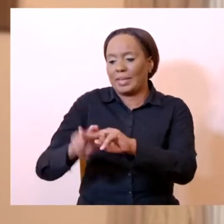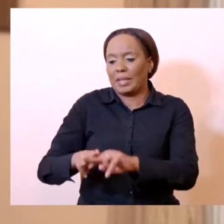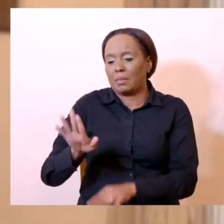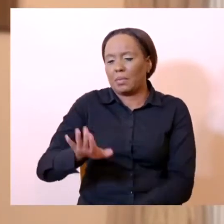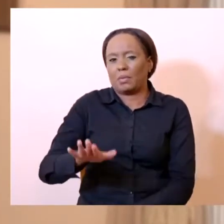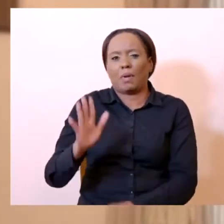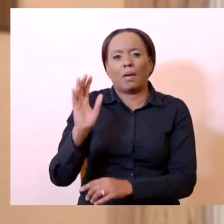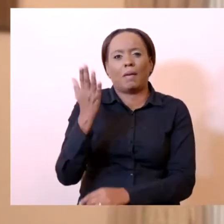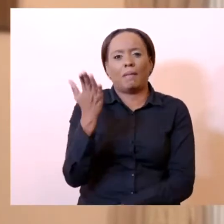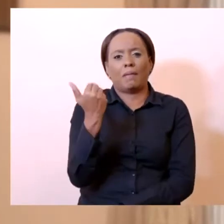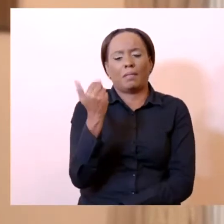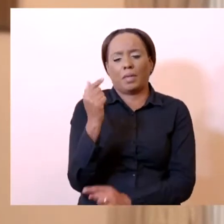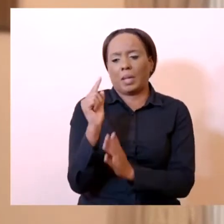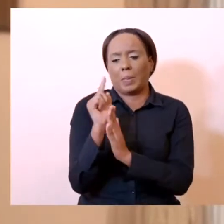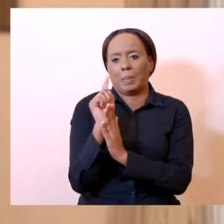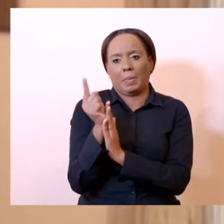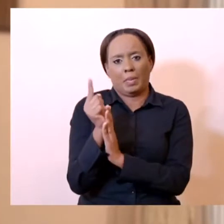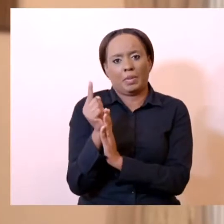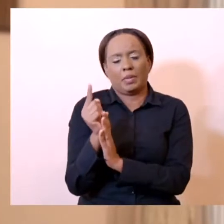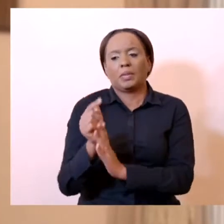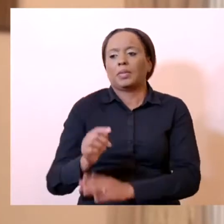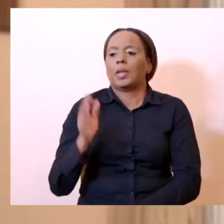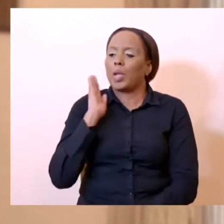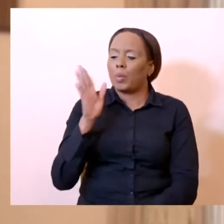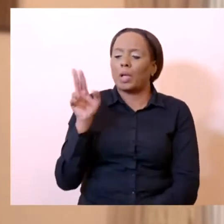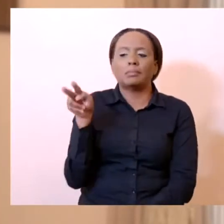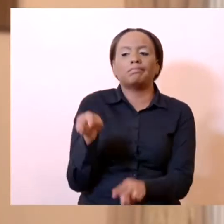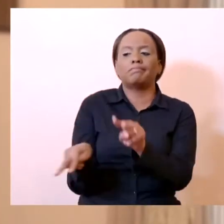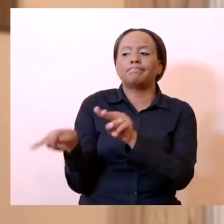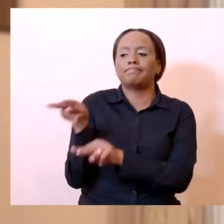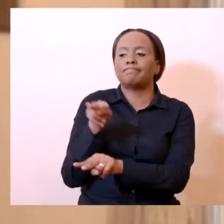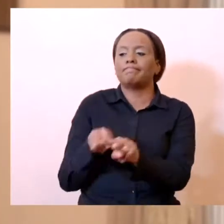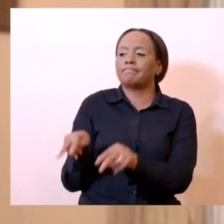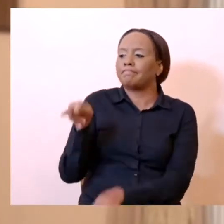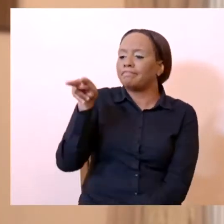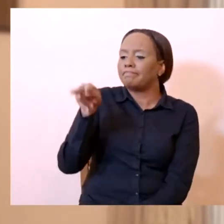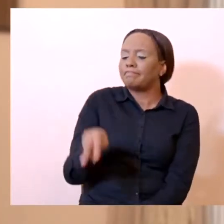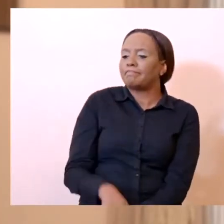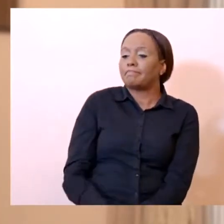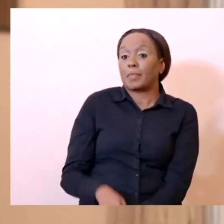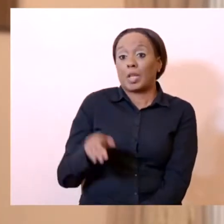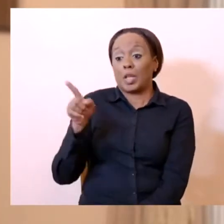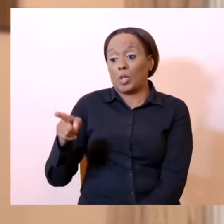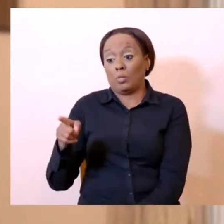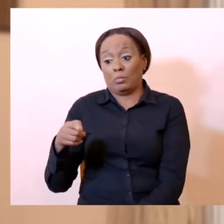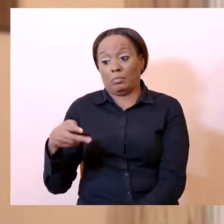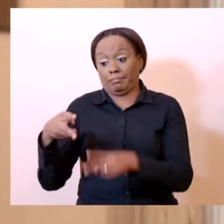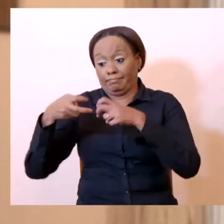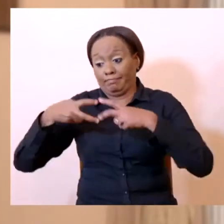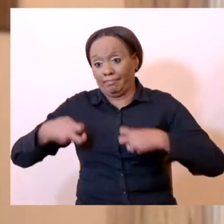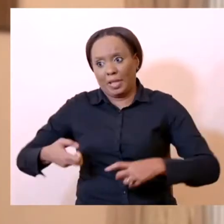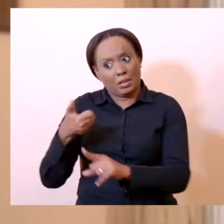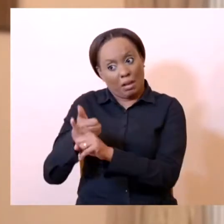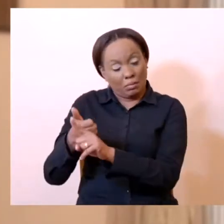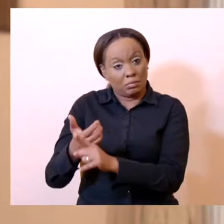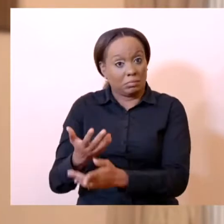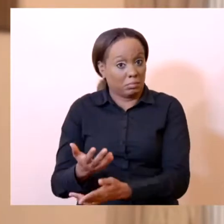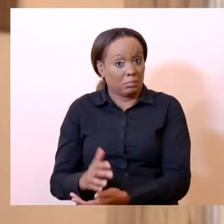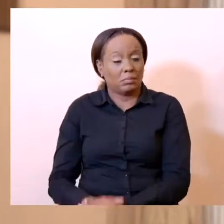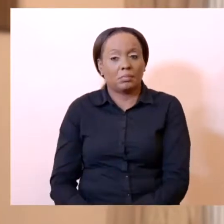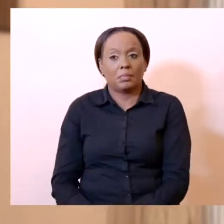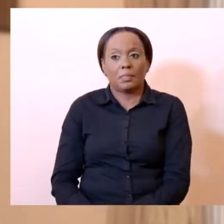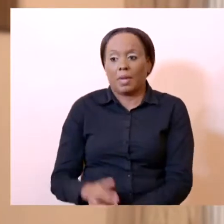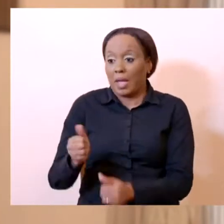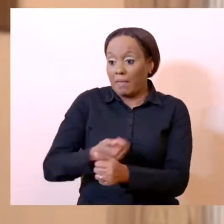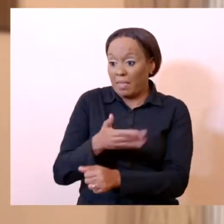least 15 minutes. And we will observe you, and you will observe yourself, of course. And once everything